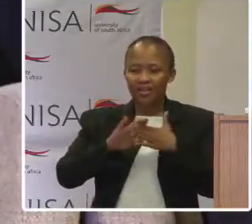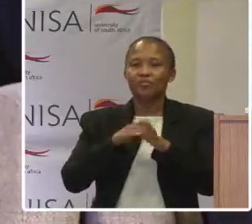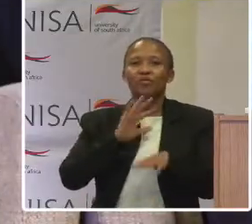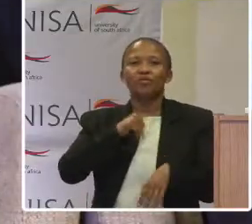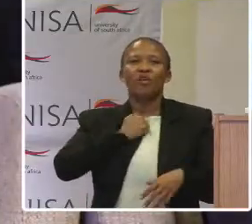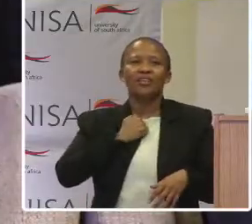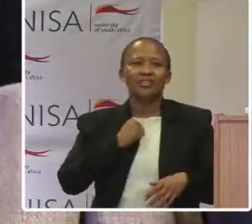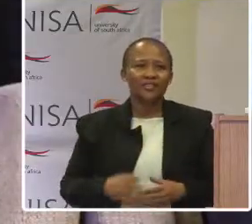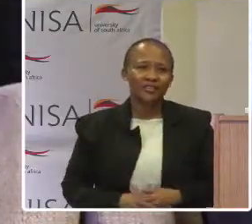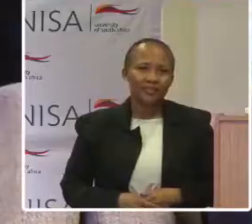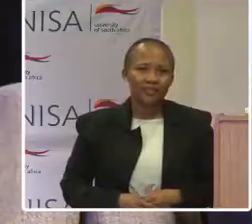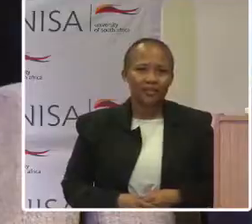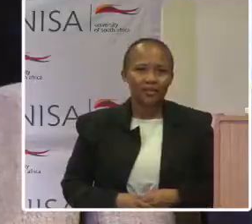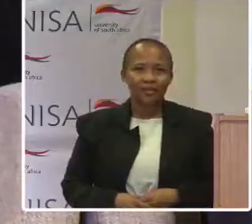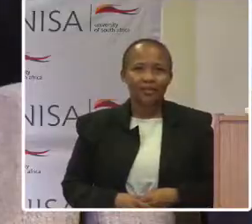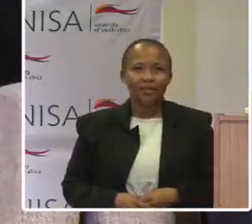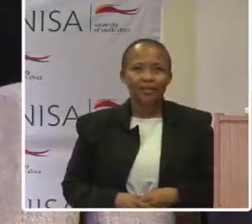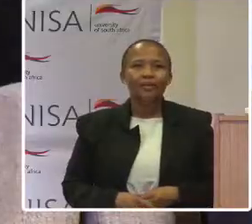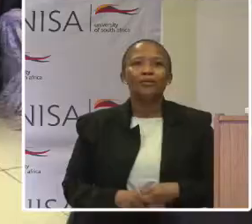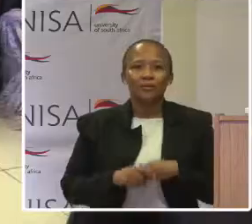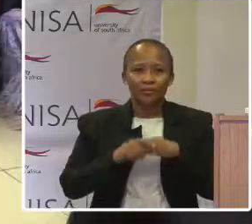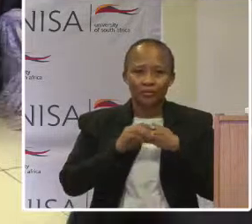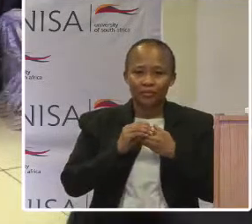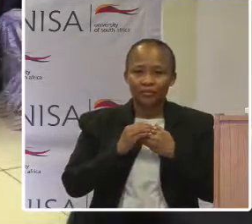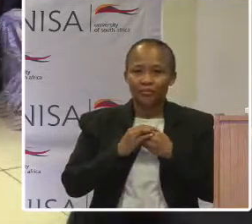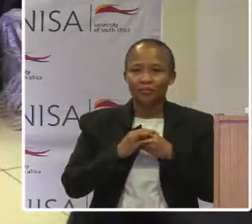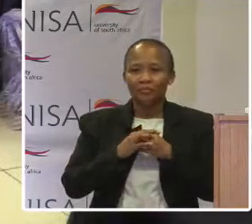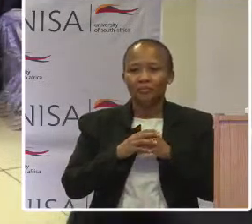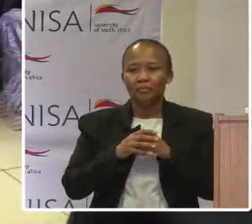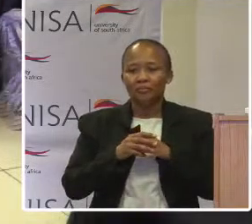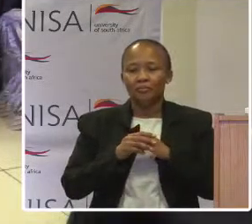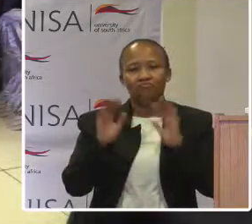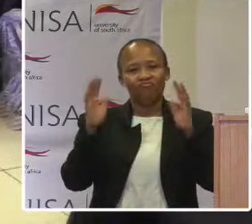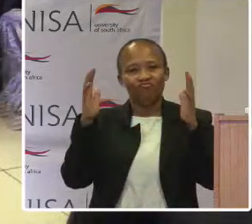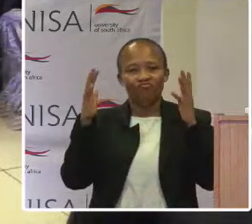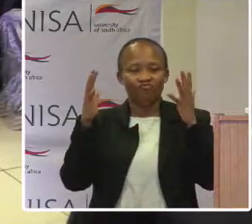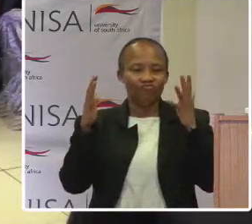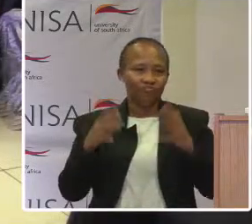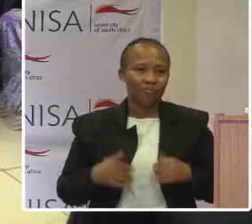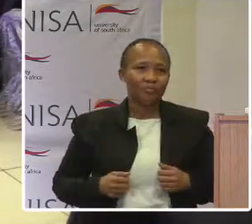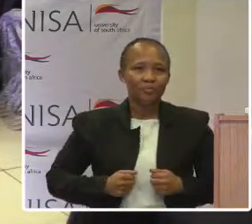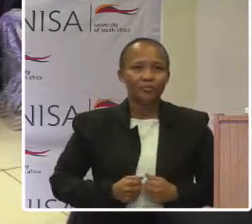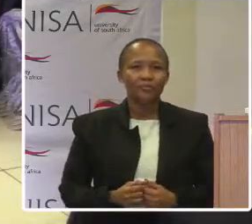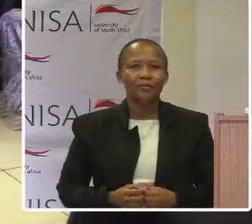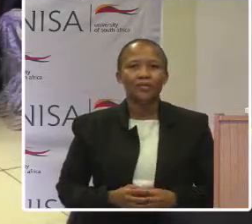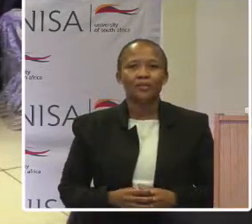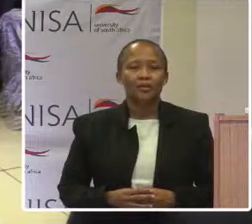Oh. So tell me now, you know, if you think we still don't have the capabilities.